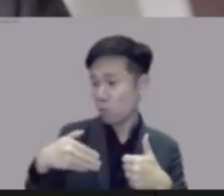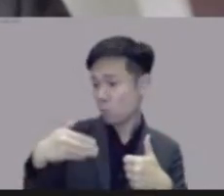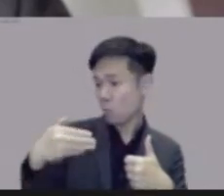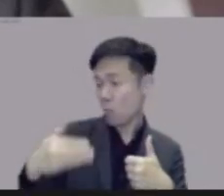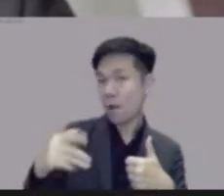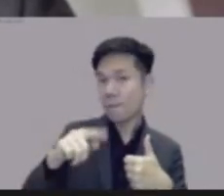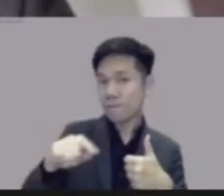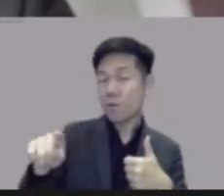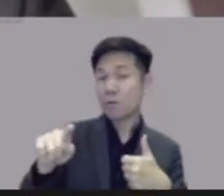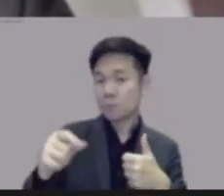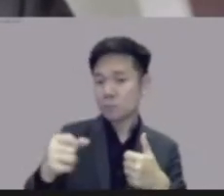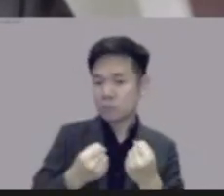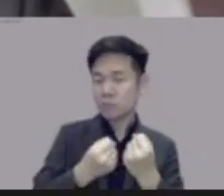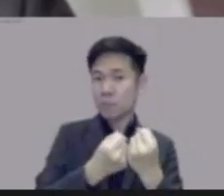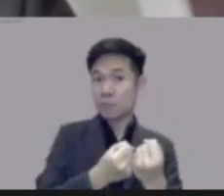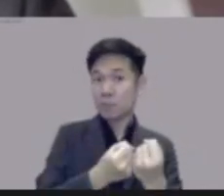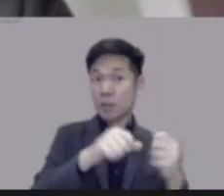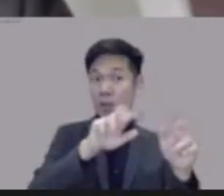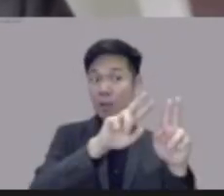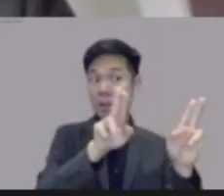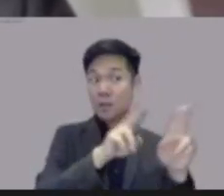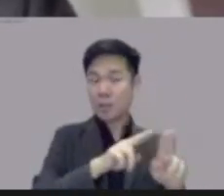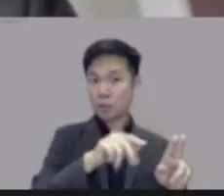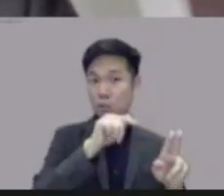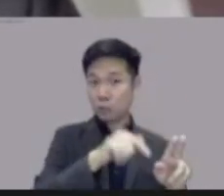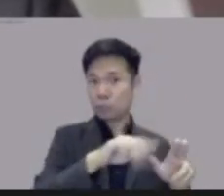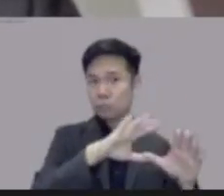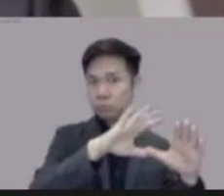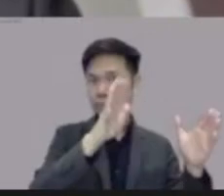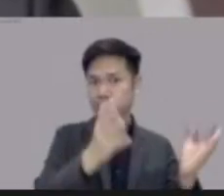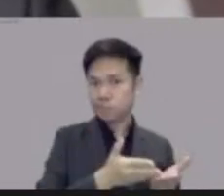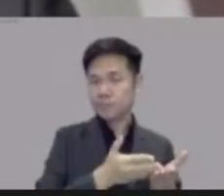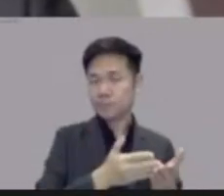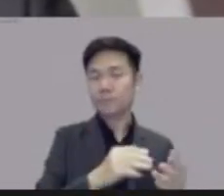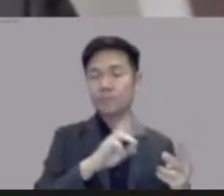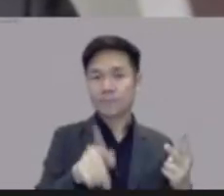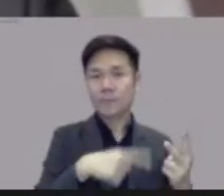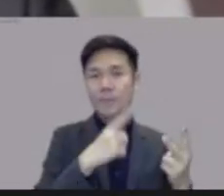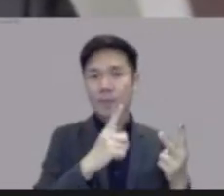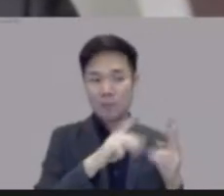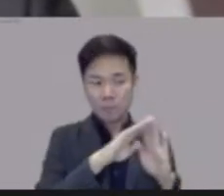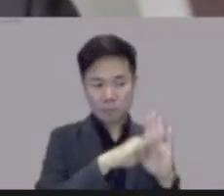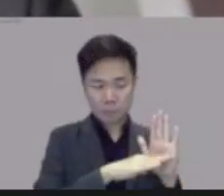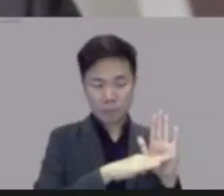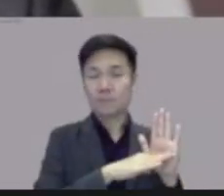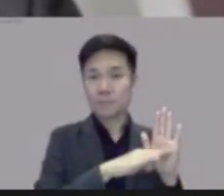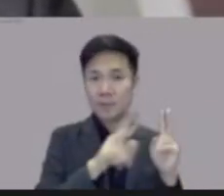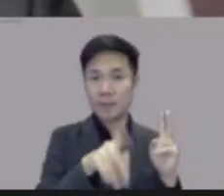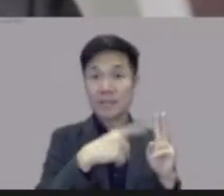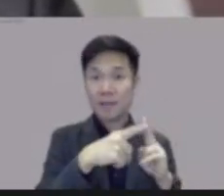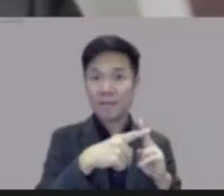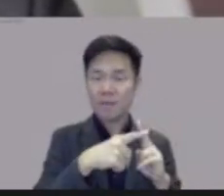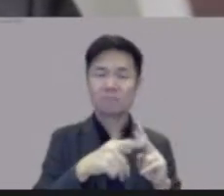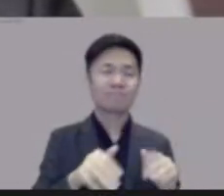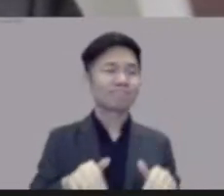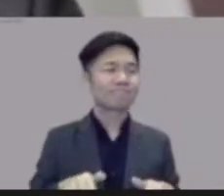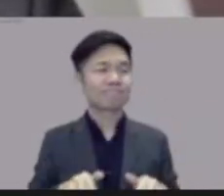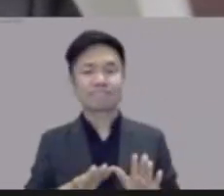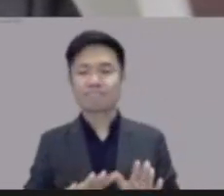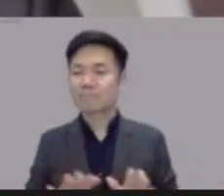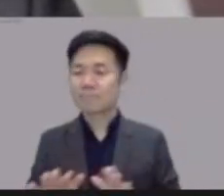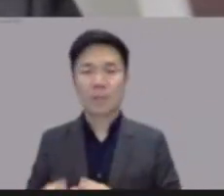the region must accelerate efforts to research develop and sustain sustainable cities and communities